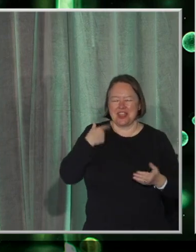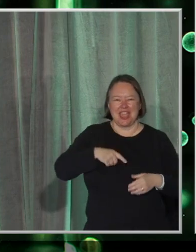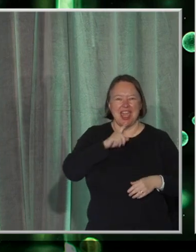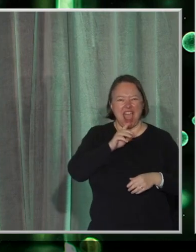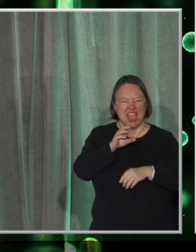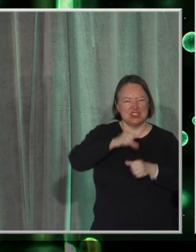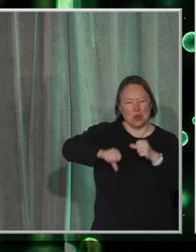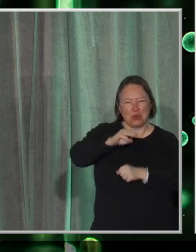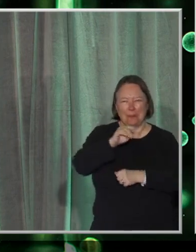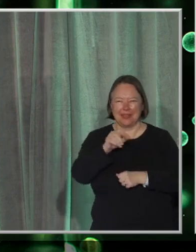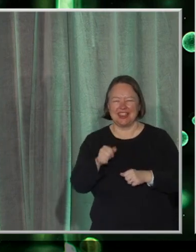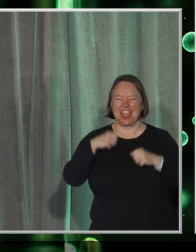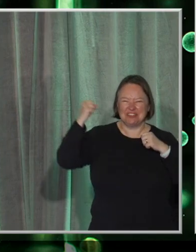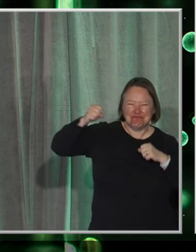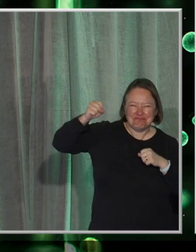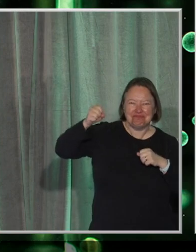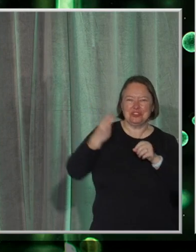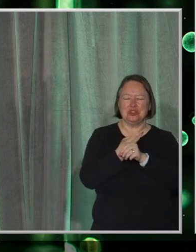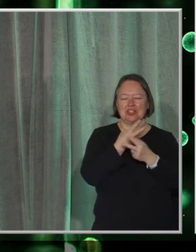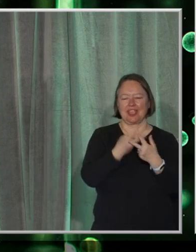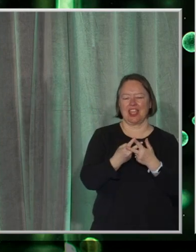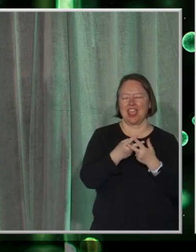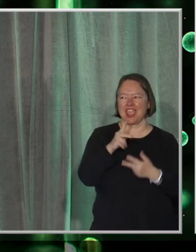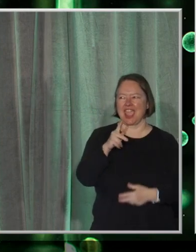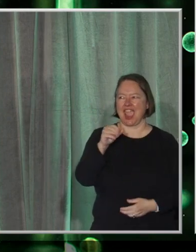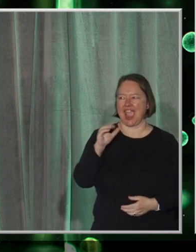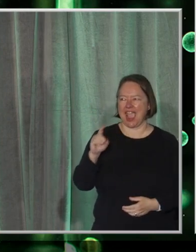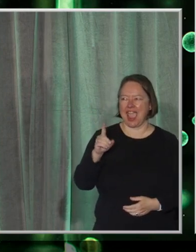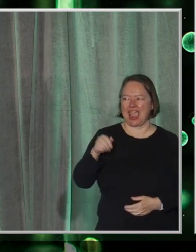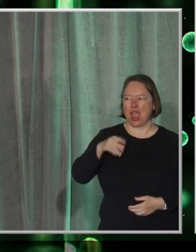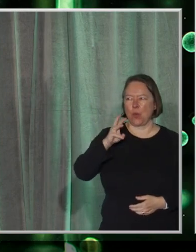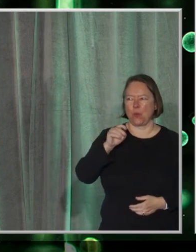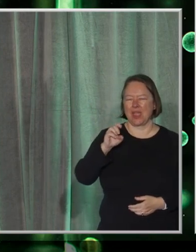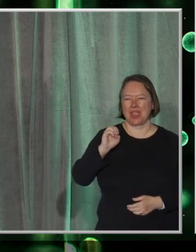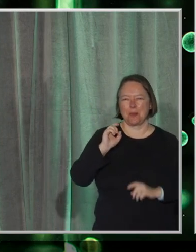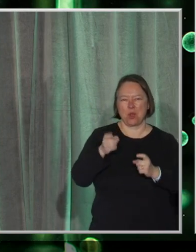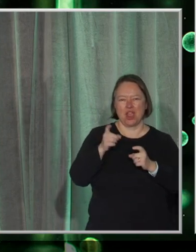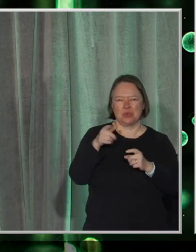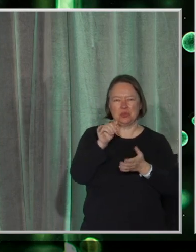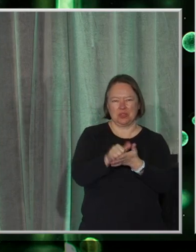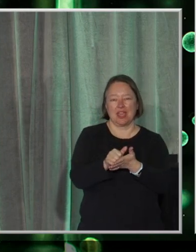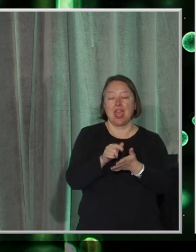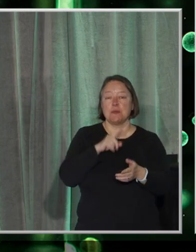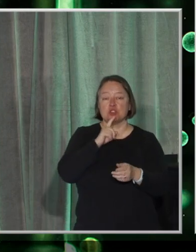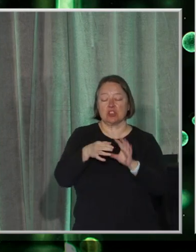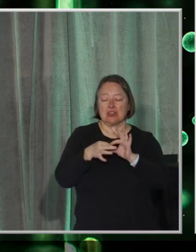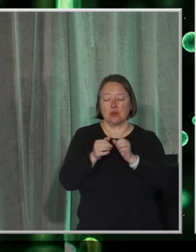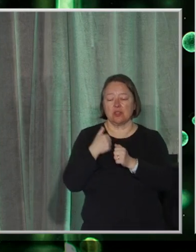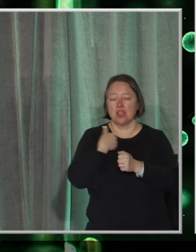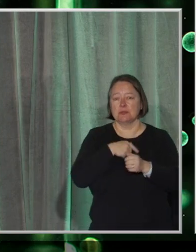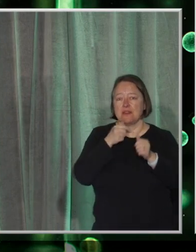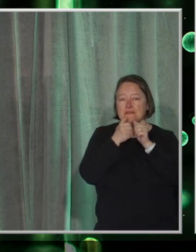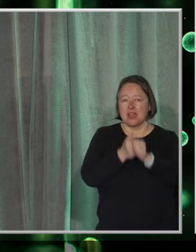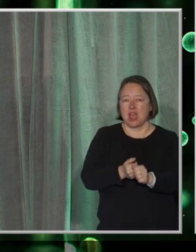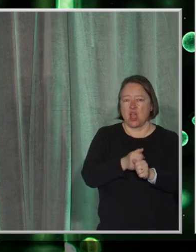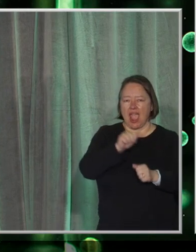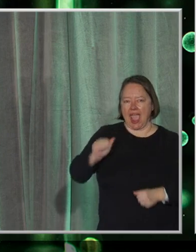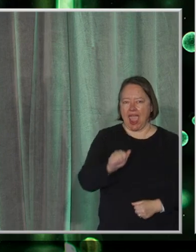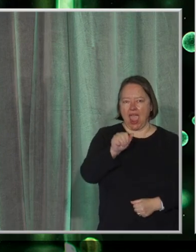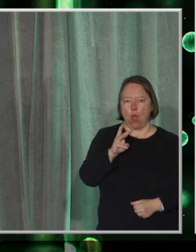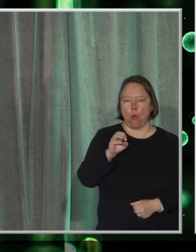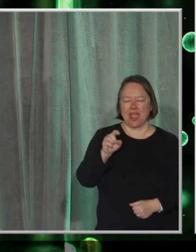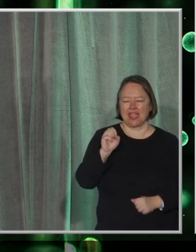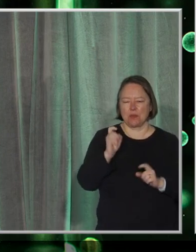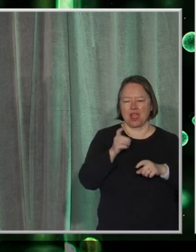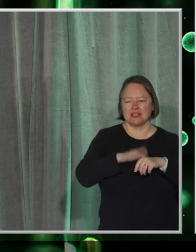social media and use the hashtags KCAD and Wege Prize when you do. And be sure to connect with us by following at Wege Prize on